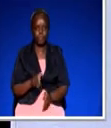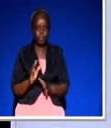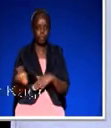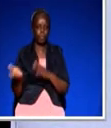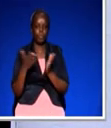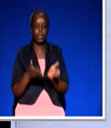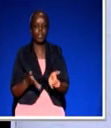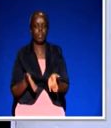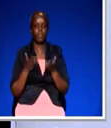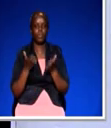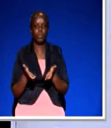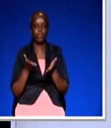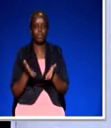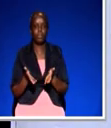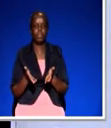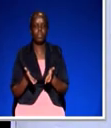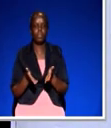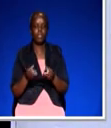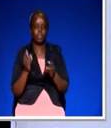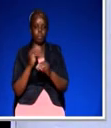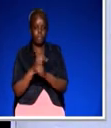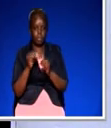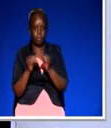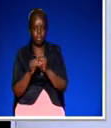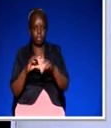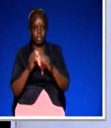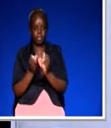Welcome to Mathematics Class 7.